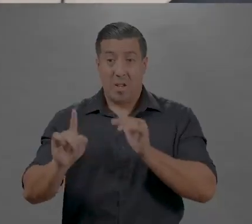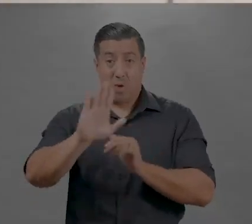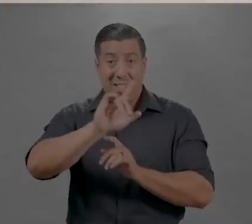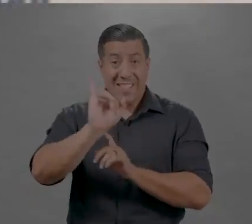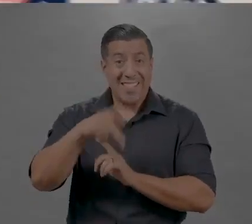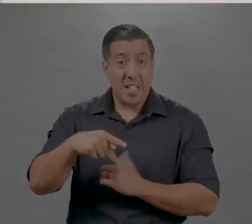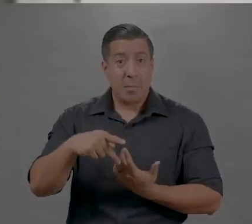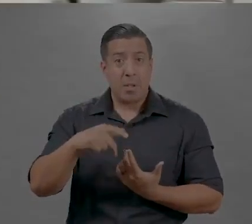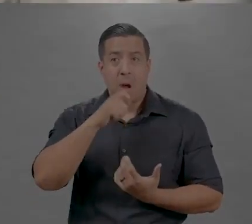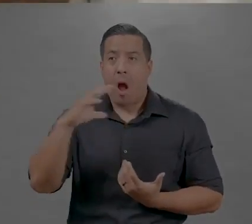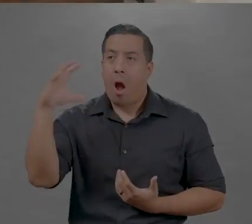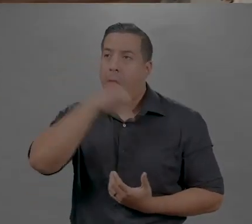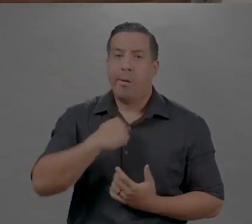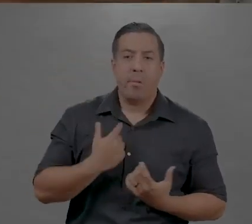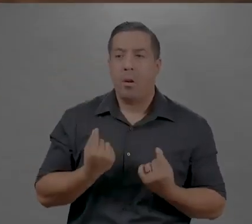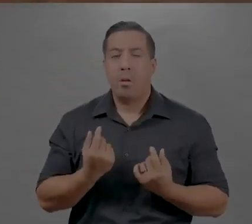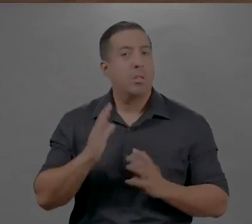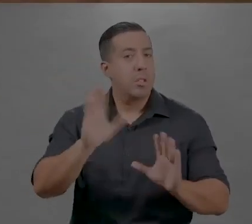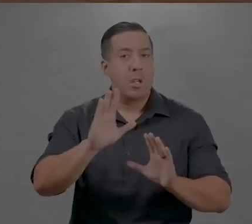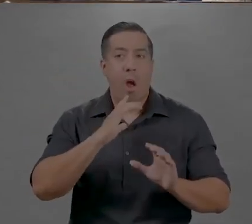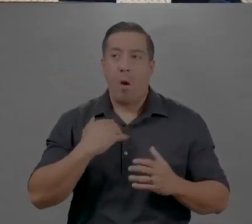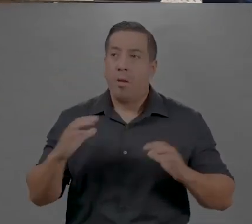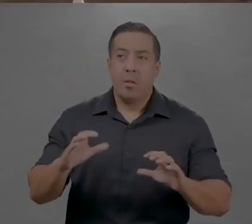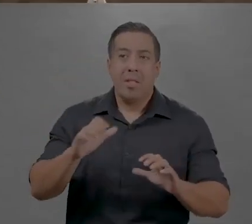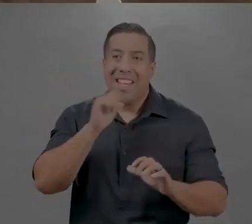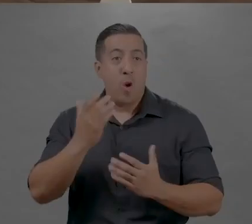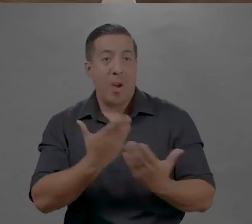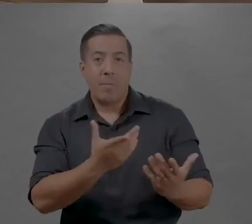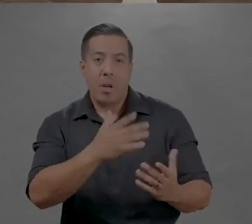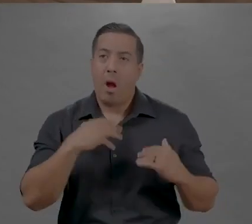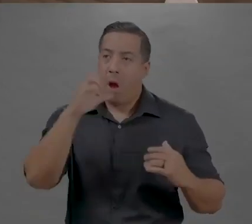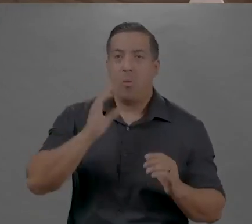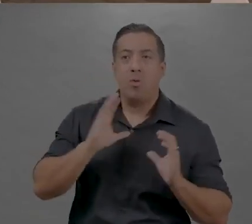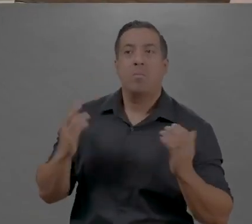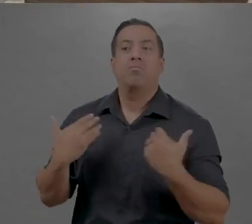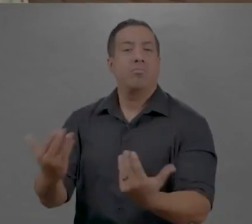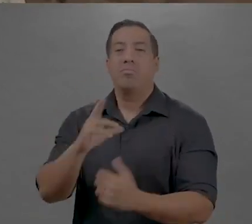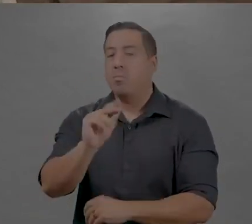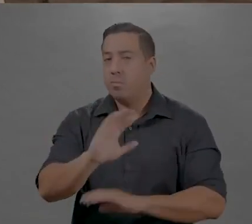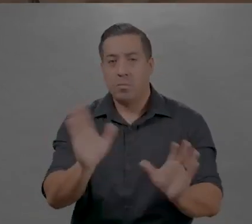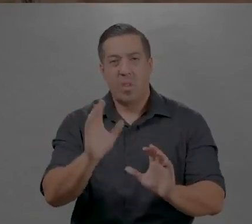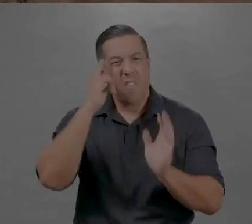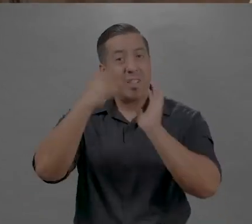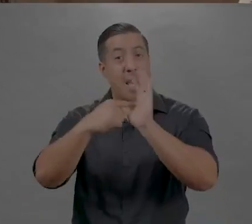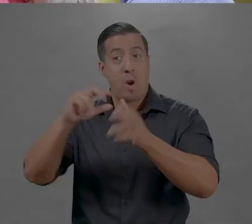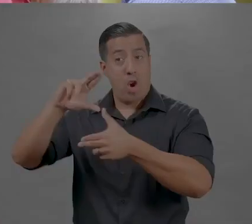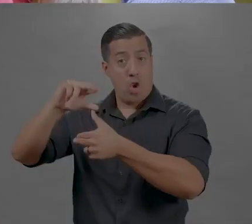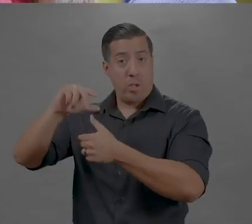of us. If an evacuation is ordered for your zip code, don't make assumptions or take actions that aren't